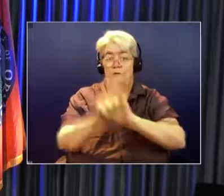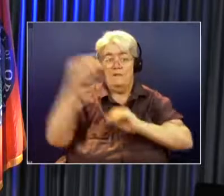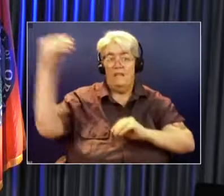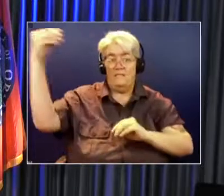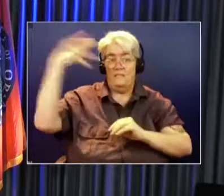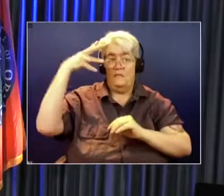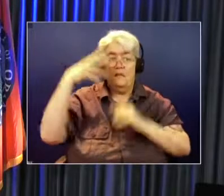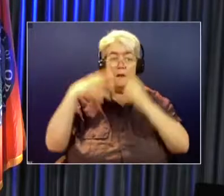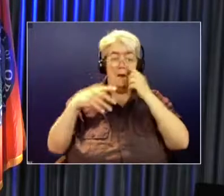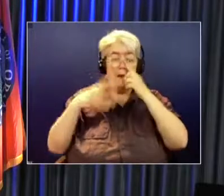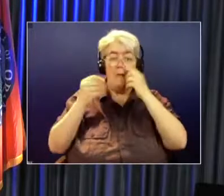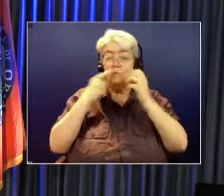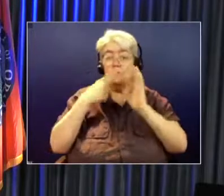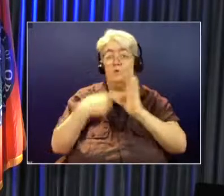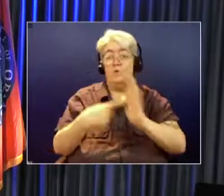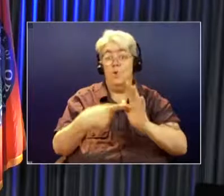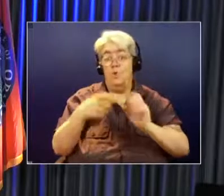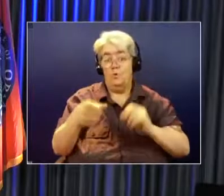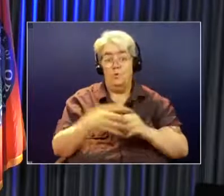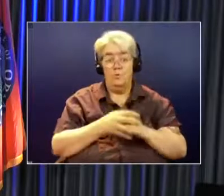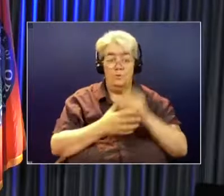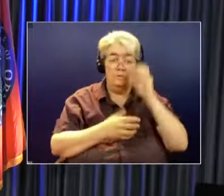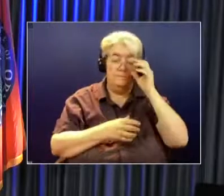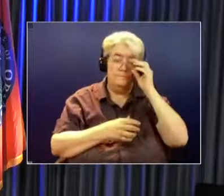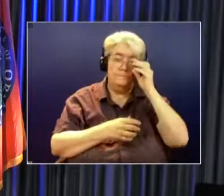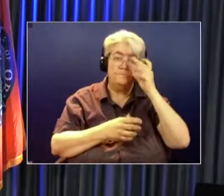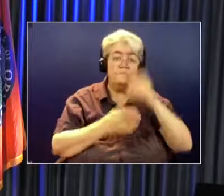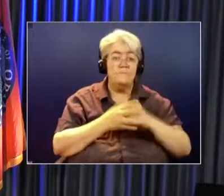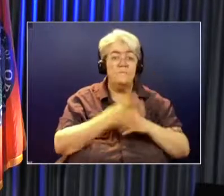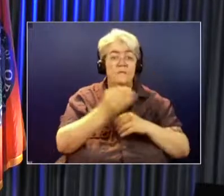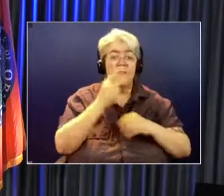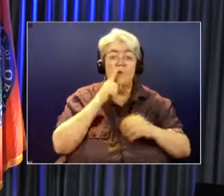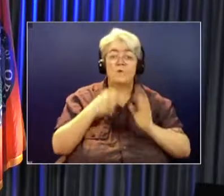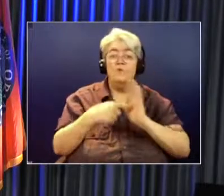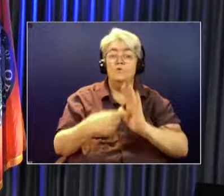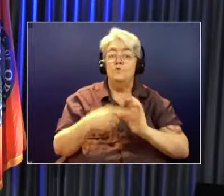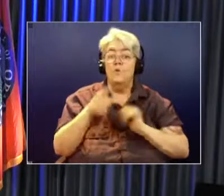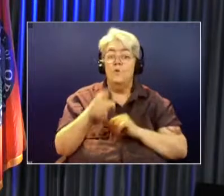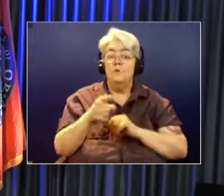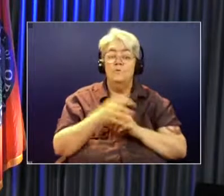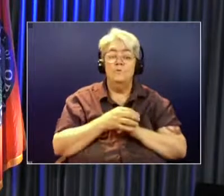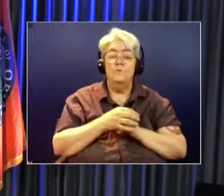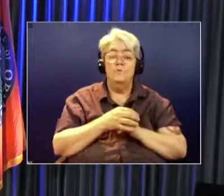I just wanted to share that. Now I want to show you